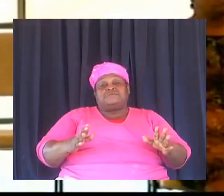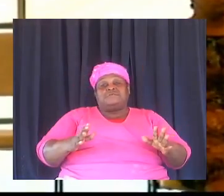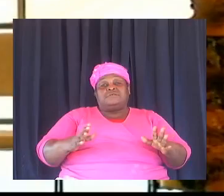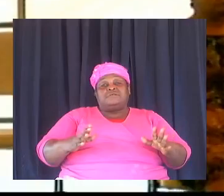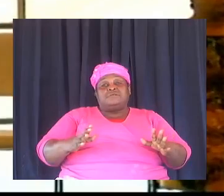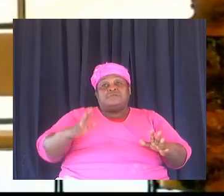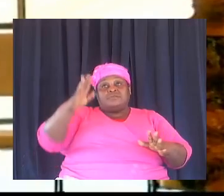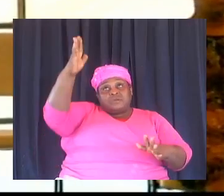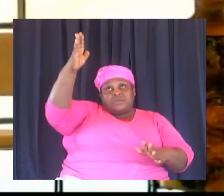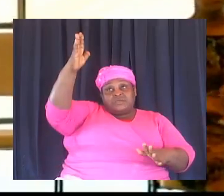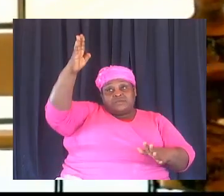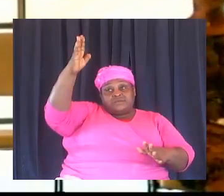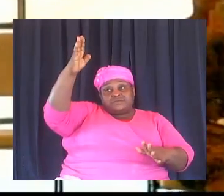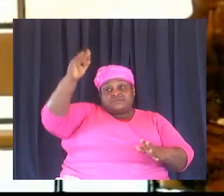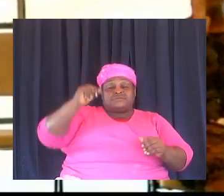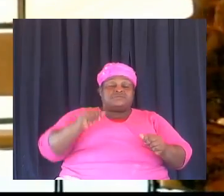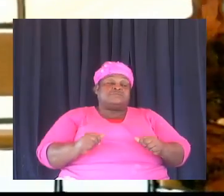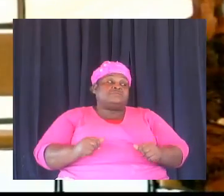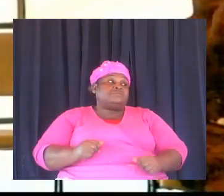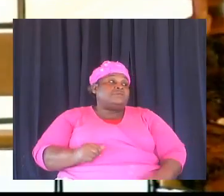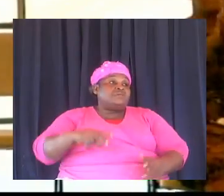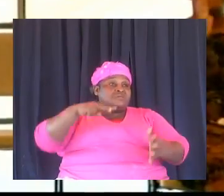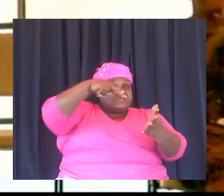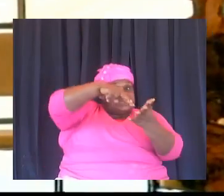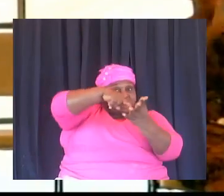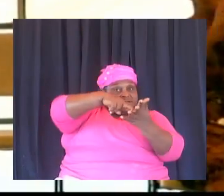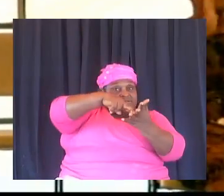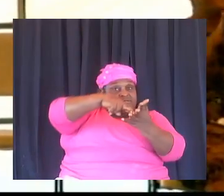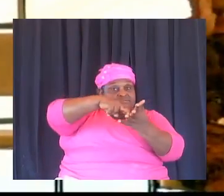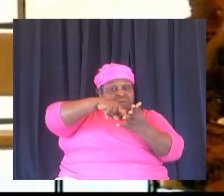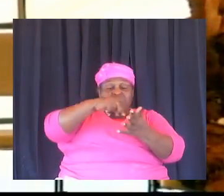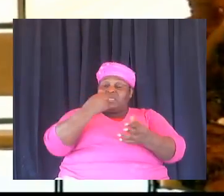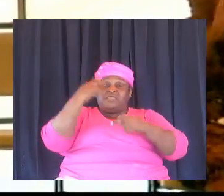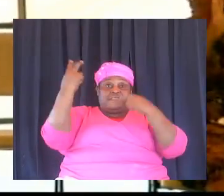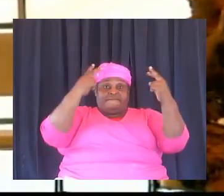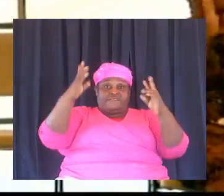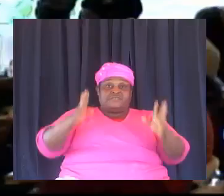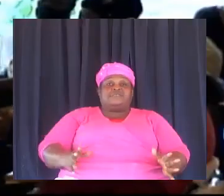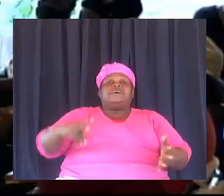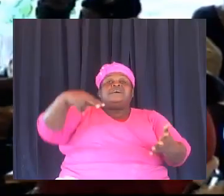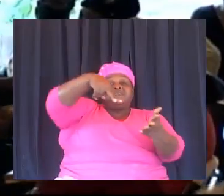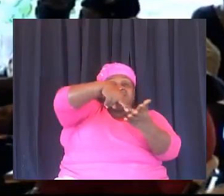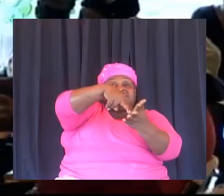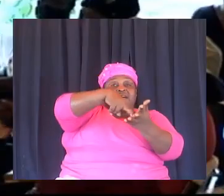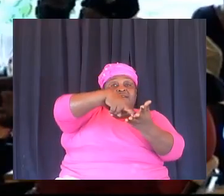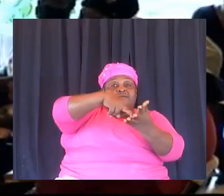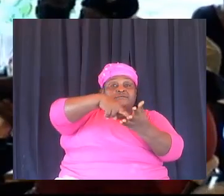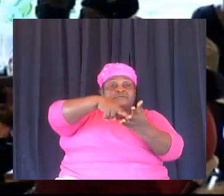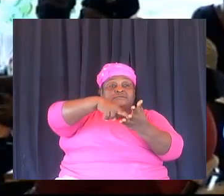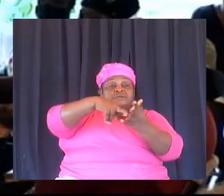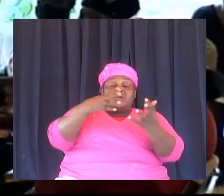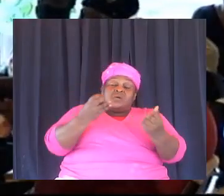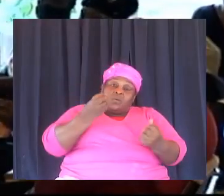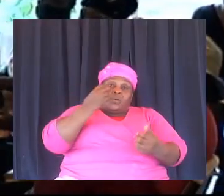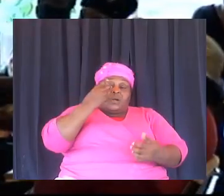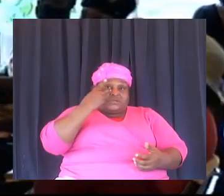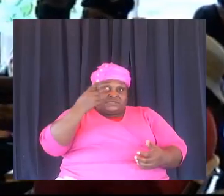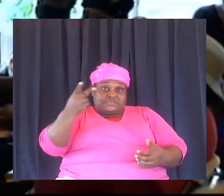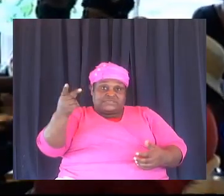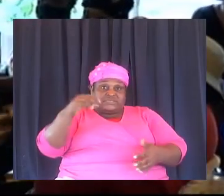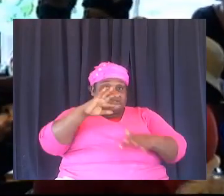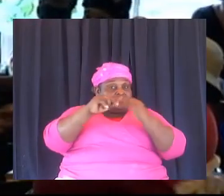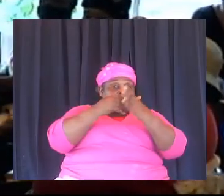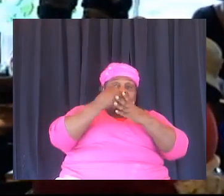and you're, amen. In fact, don't just tuck your hand, stand up. God bless you, stand up and remain standing. We want to see you. Praise